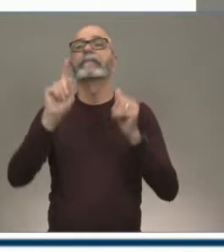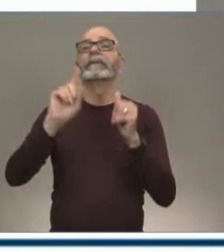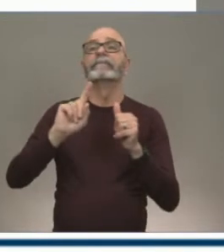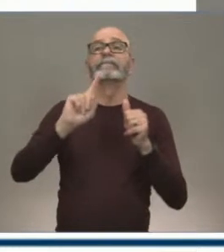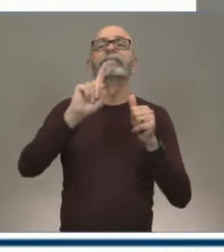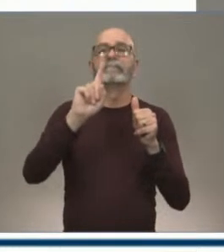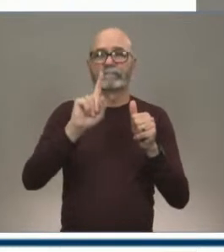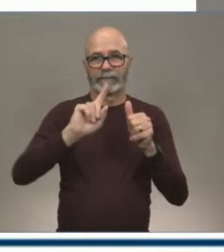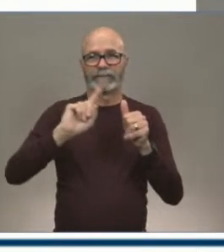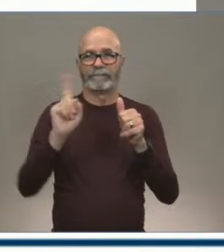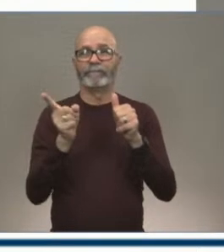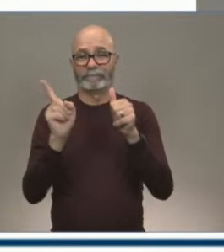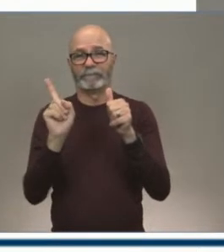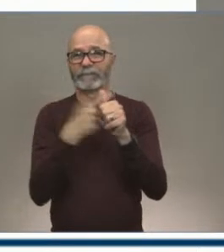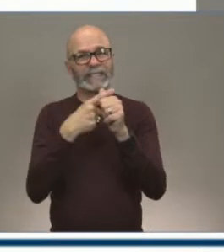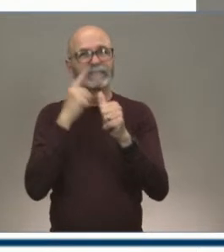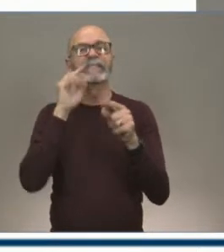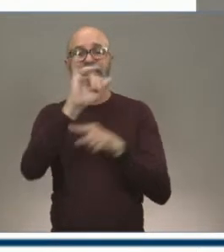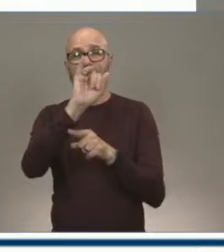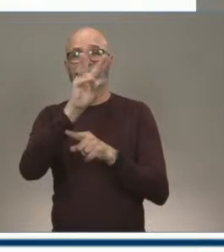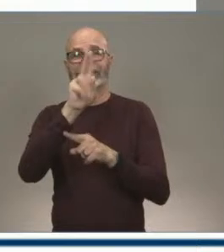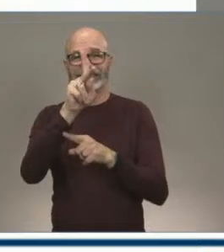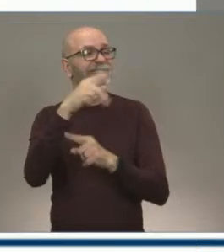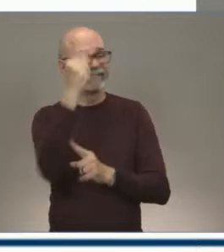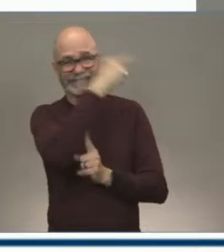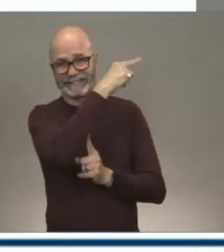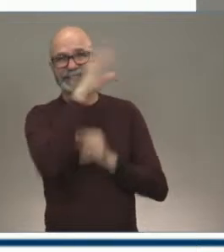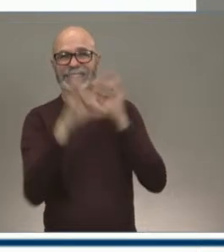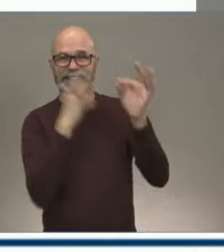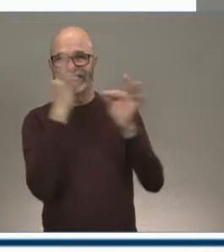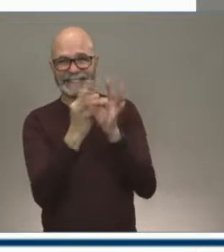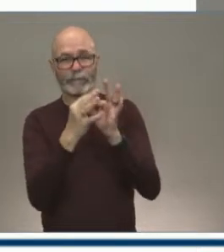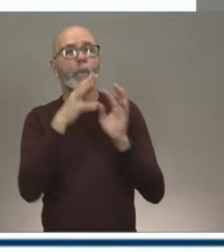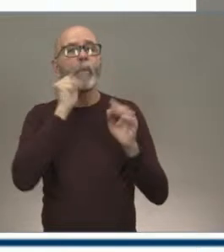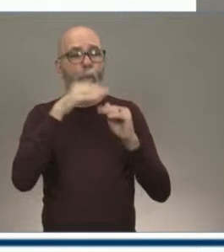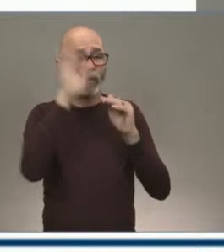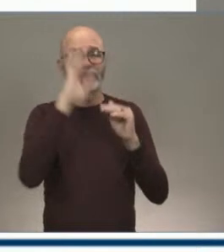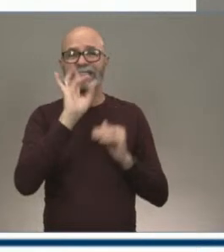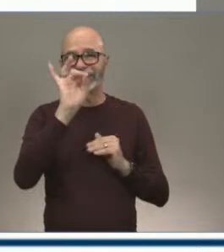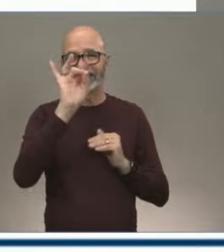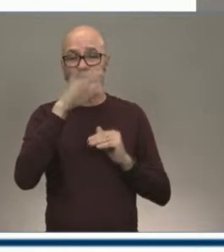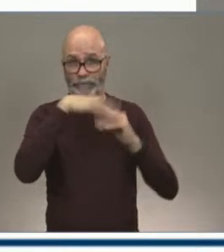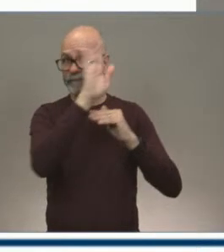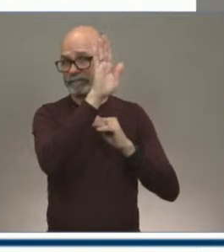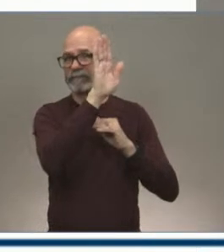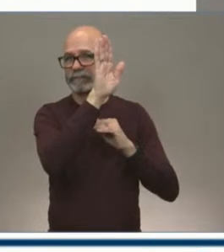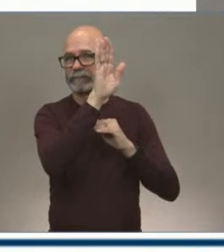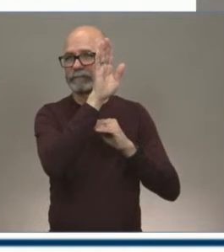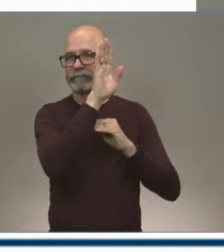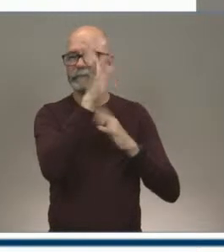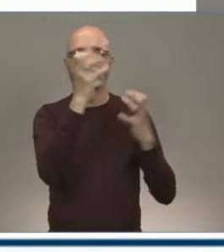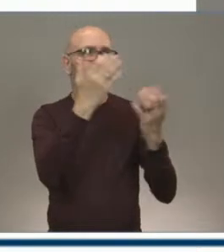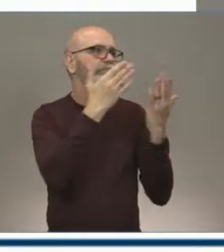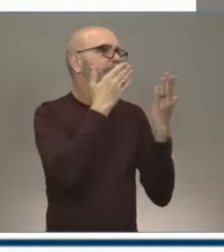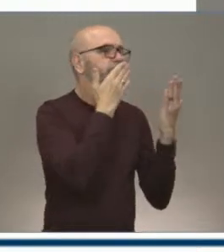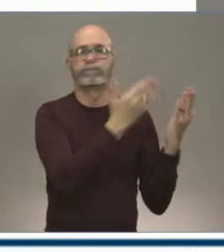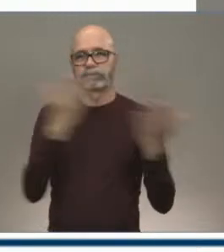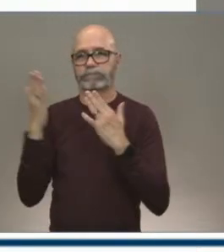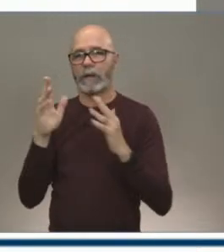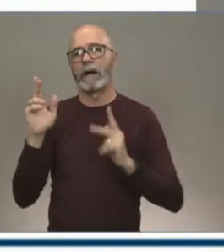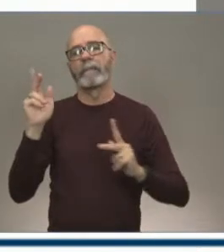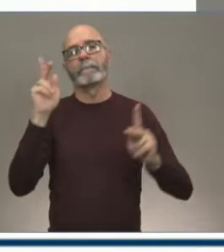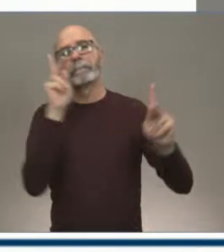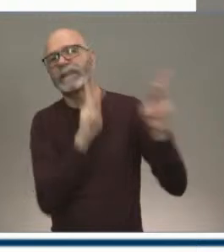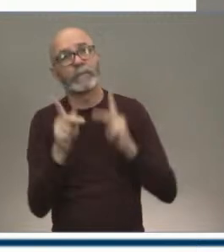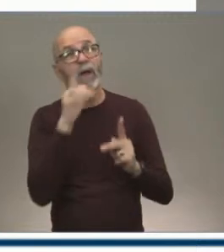IWK for Nova Scotians who are 80 years of age and older, and I do want to thank very much the IWK. This is not their